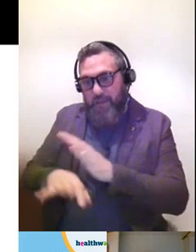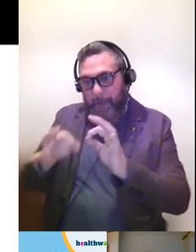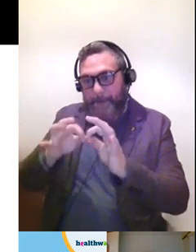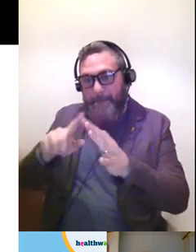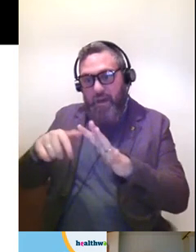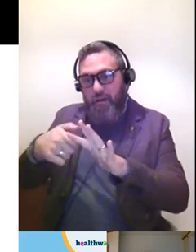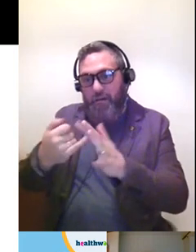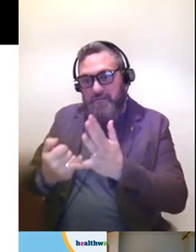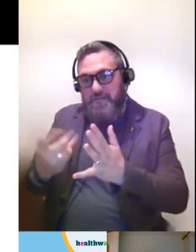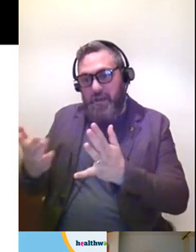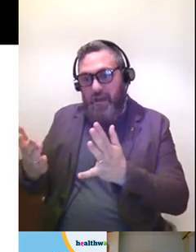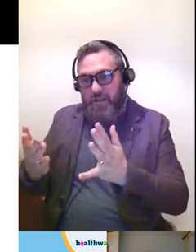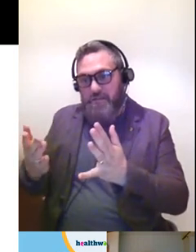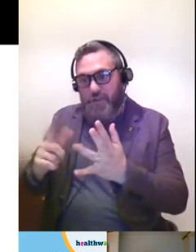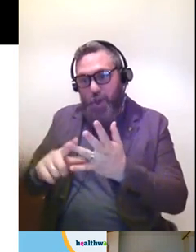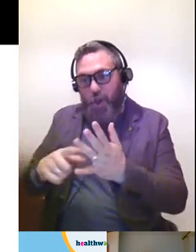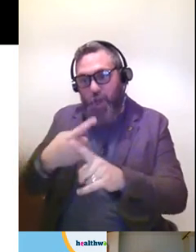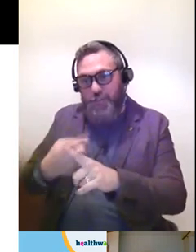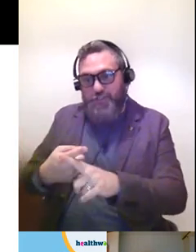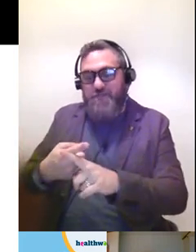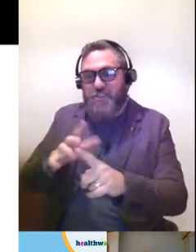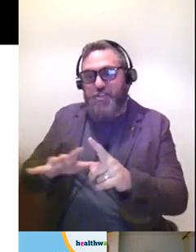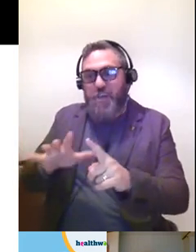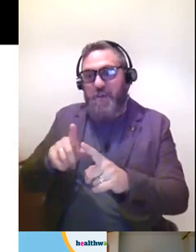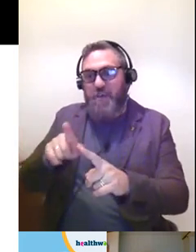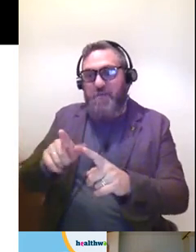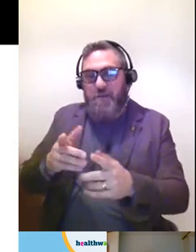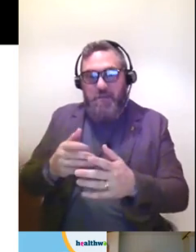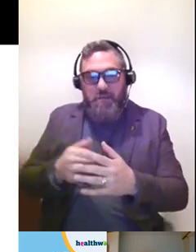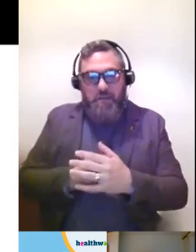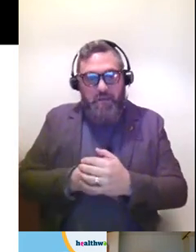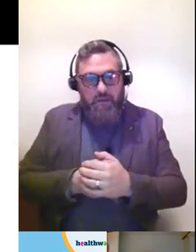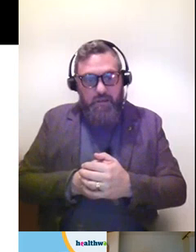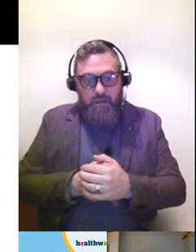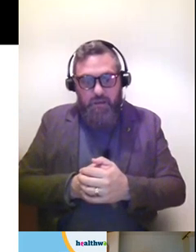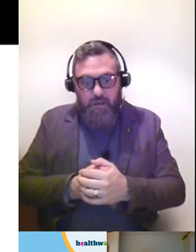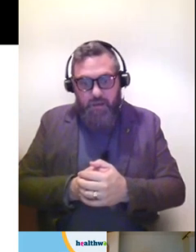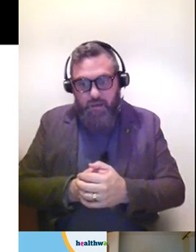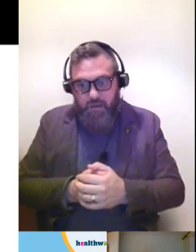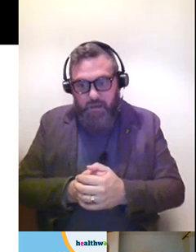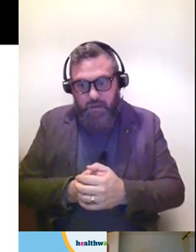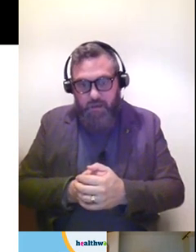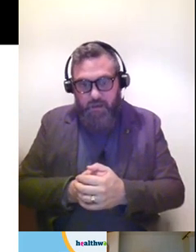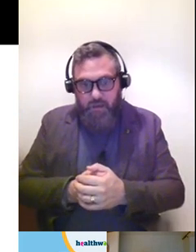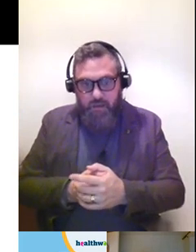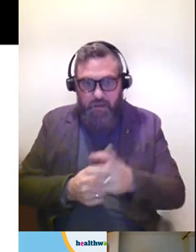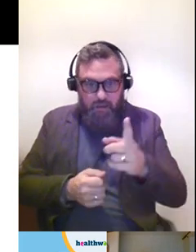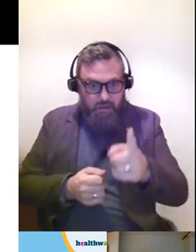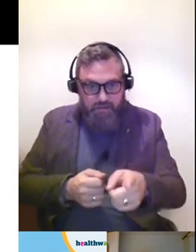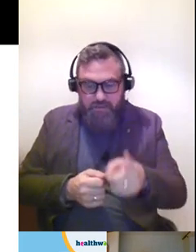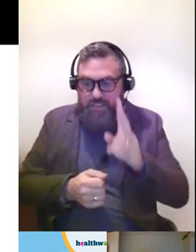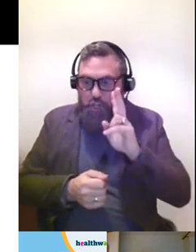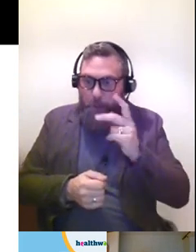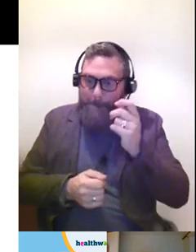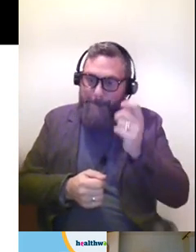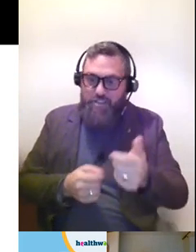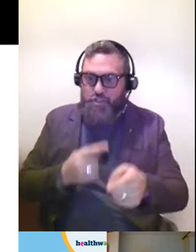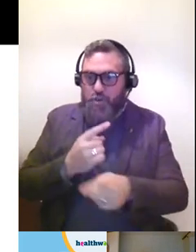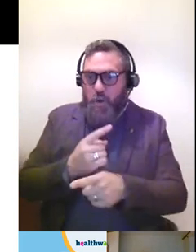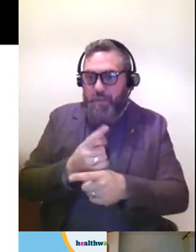and Oxfordshire in the next couple of sessions as well. But it doesn't, oops, sorry, my phone. It doesn't come across that physical activity is